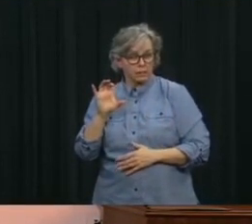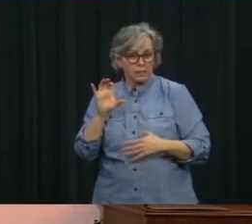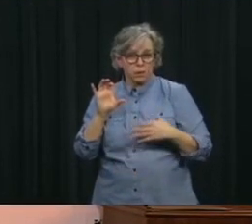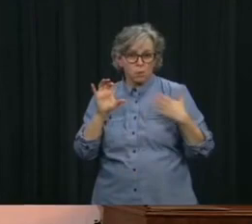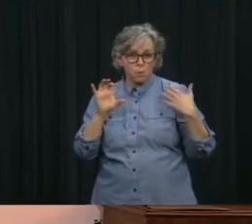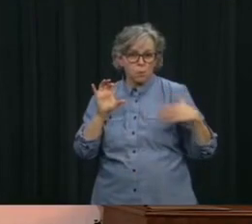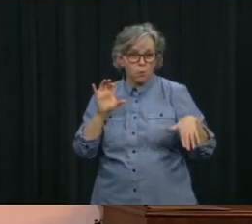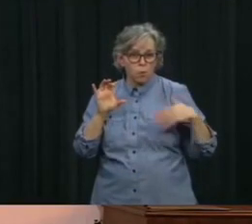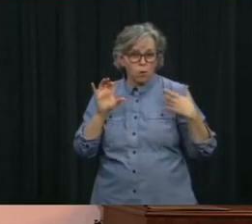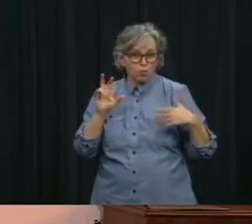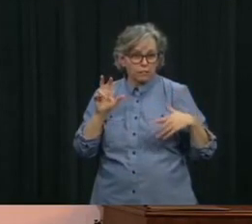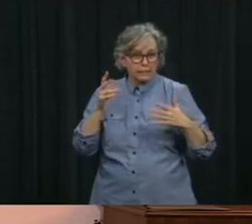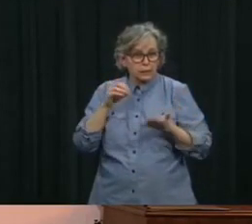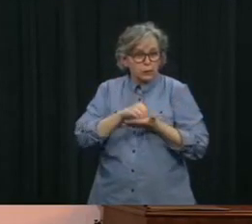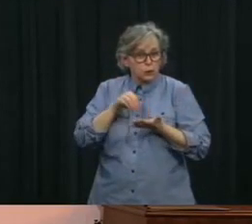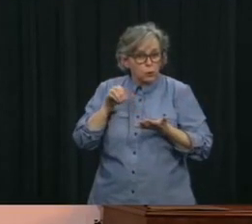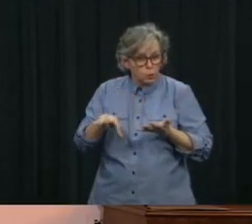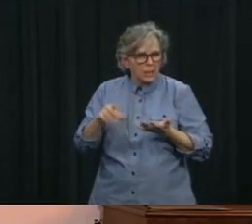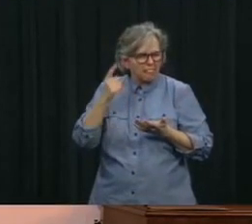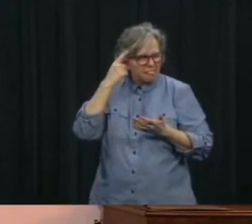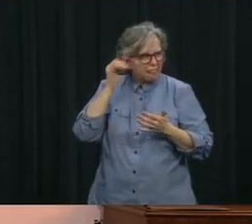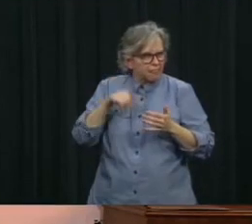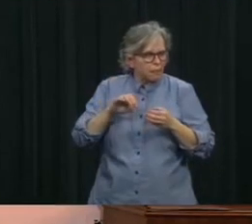16,703 students, I guess the number was, logged in.